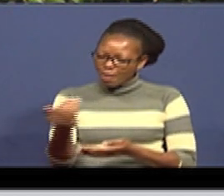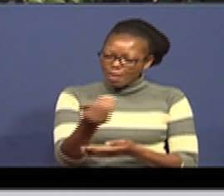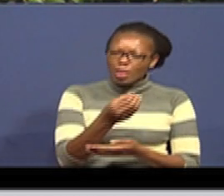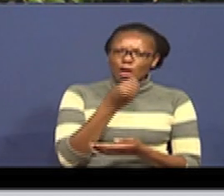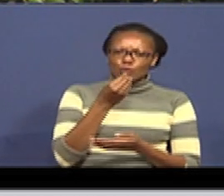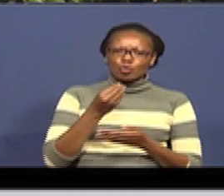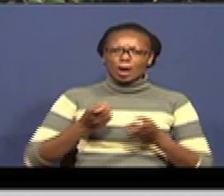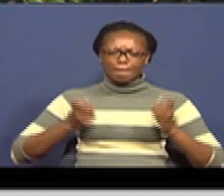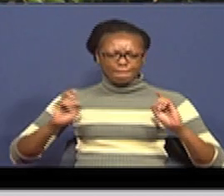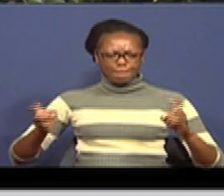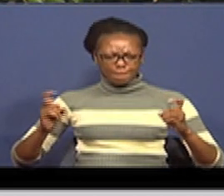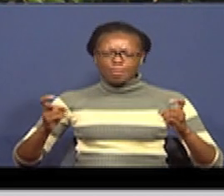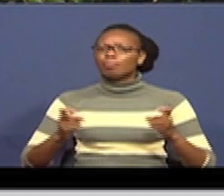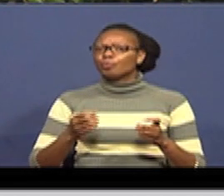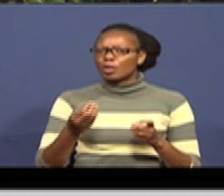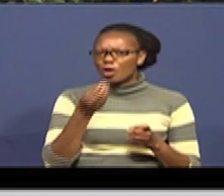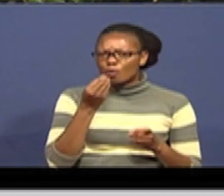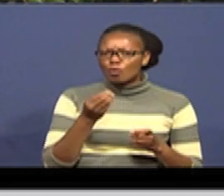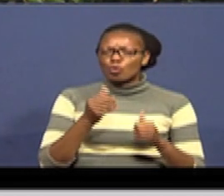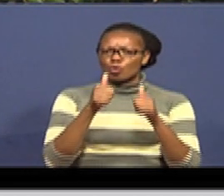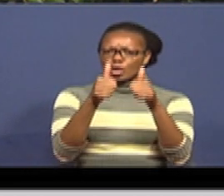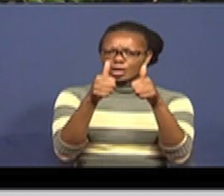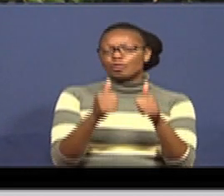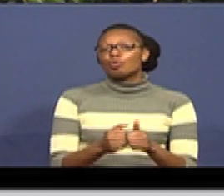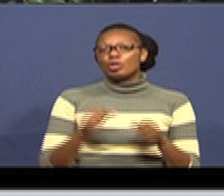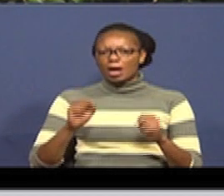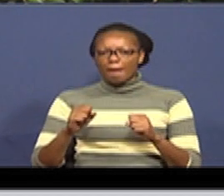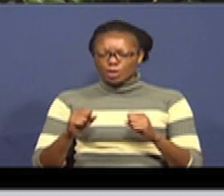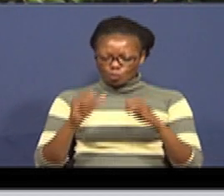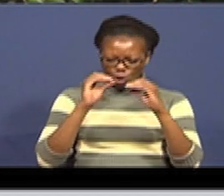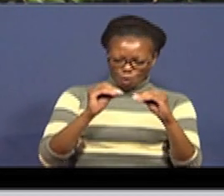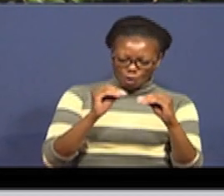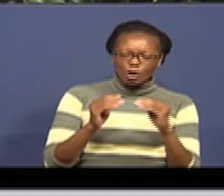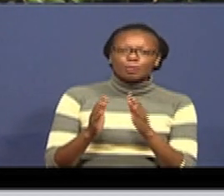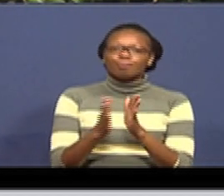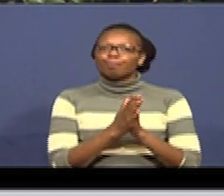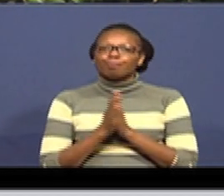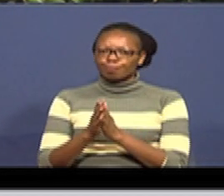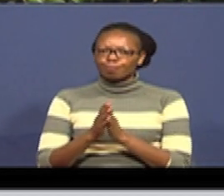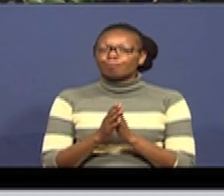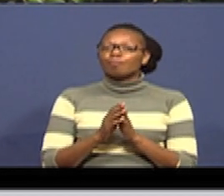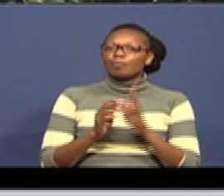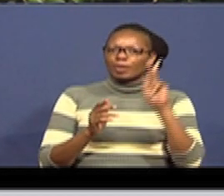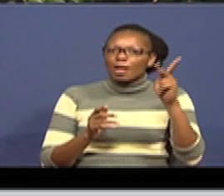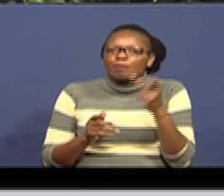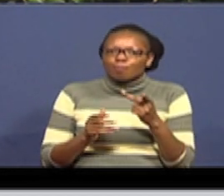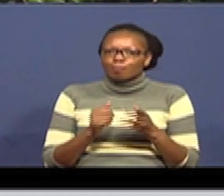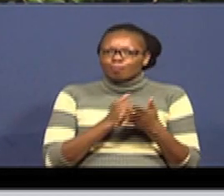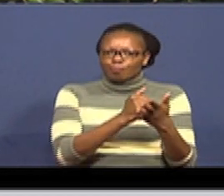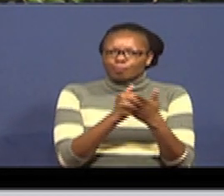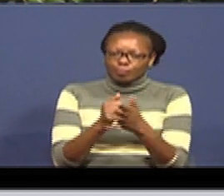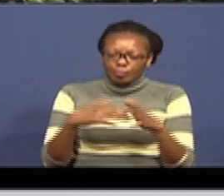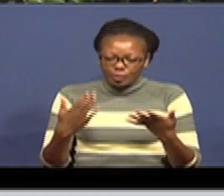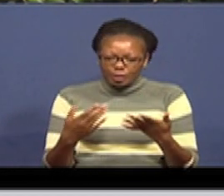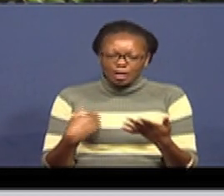crops in Korea. So we wanted to share that experience between Korea and Copia Kenya.